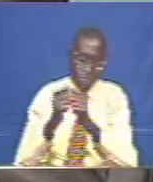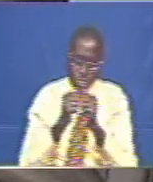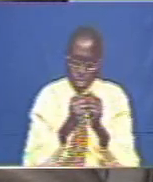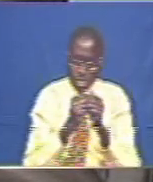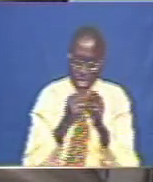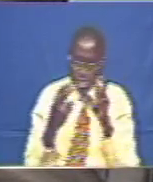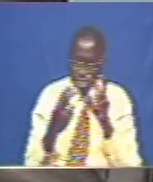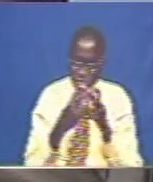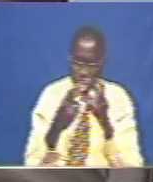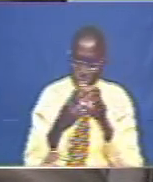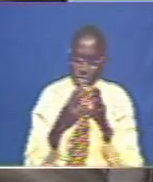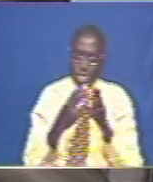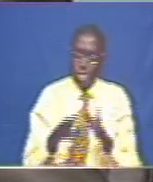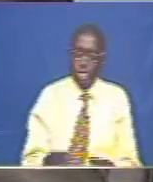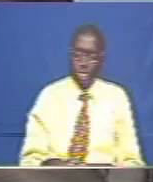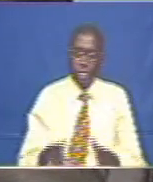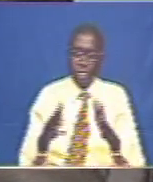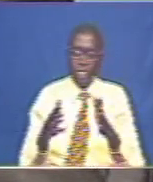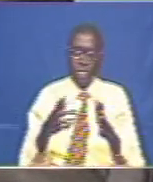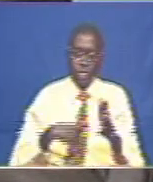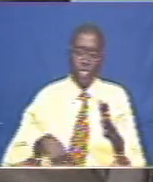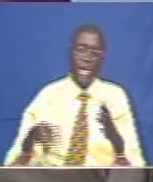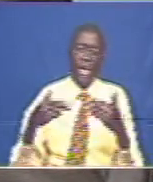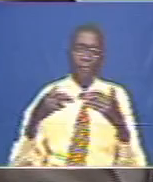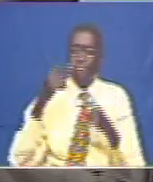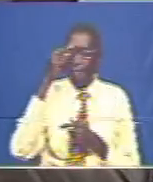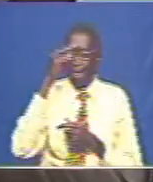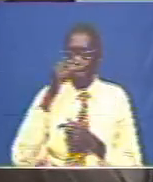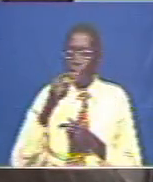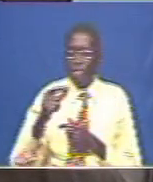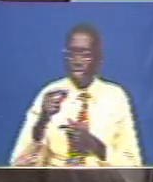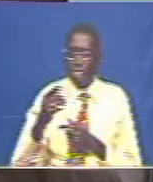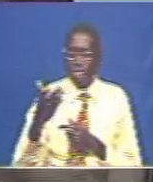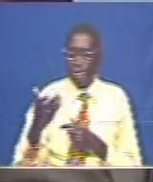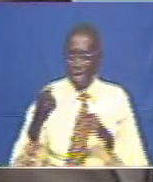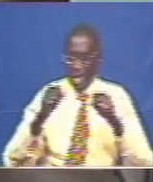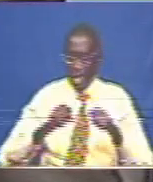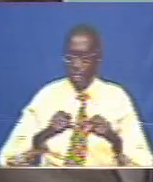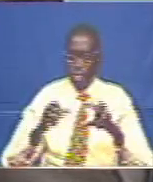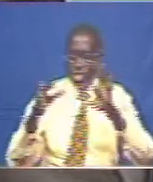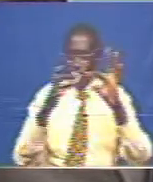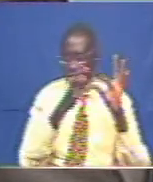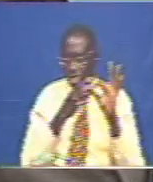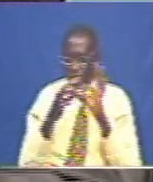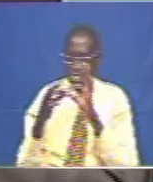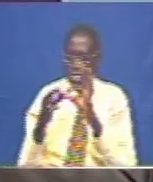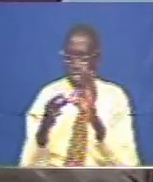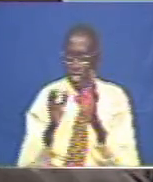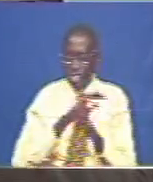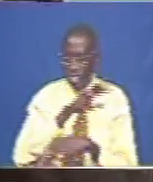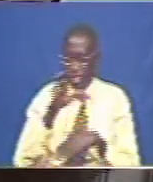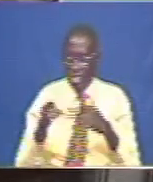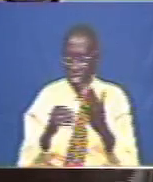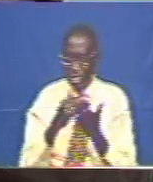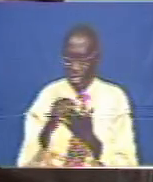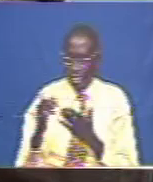a consultative manner, mm-hmm, so that we can have a policy which can be able to unify the entire cooperative movement